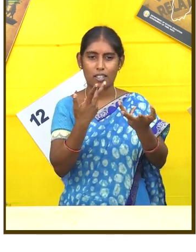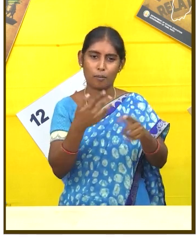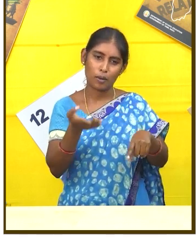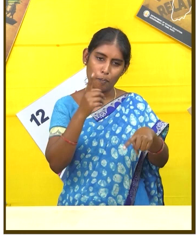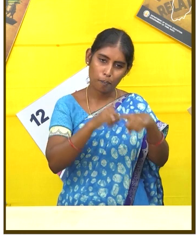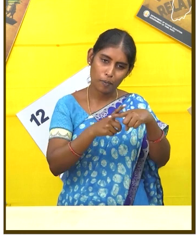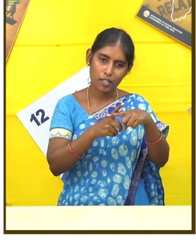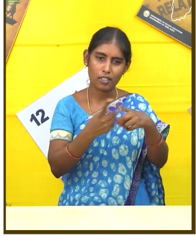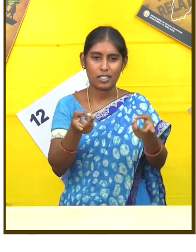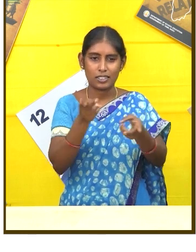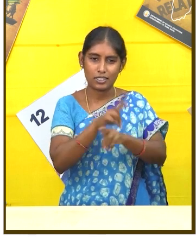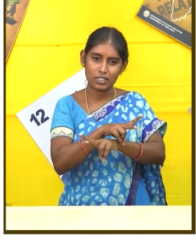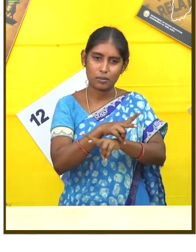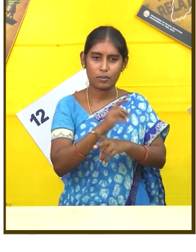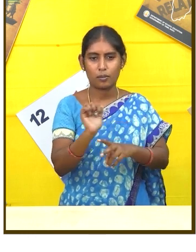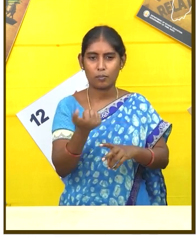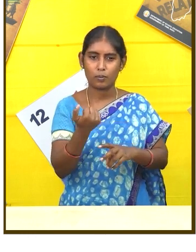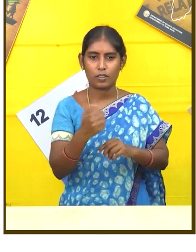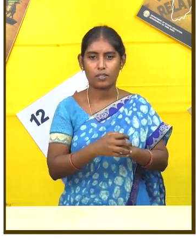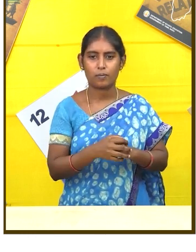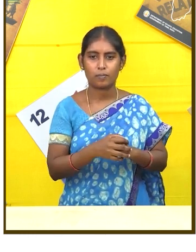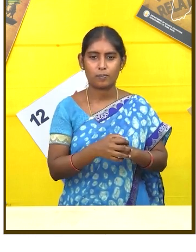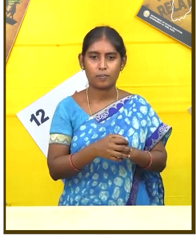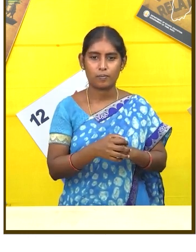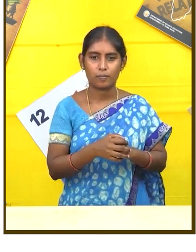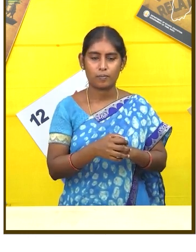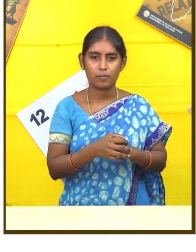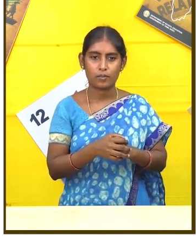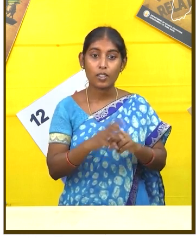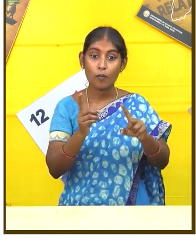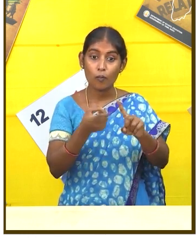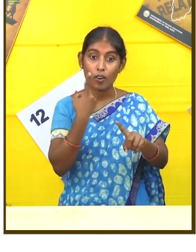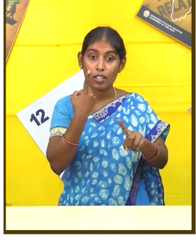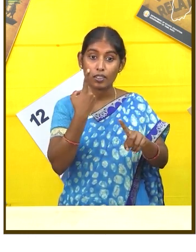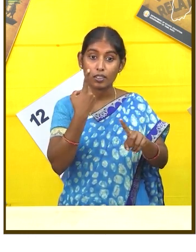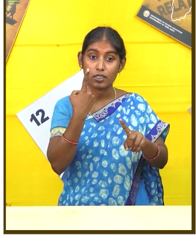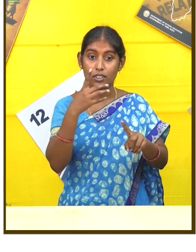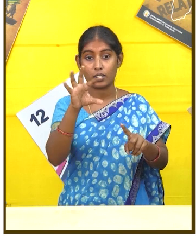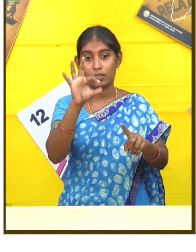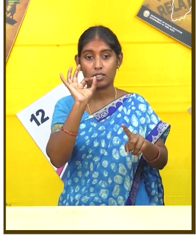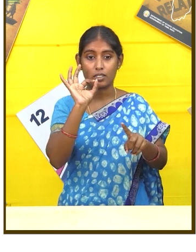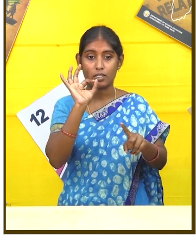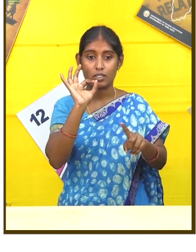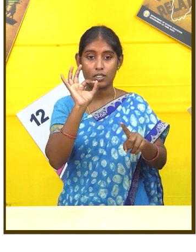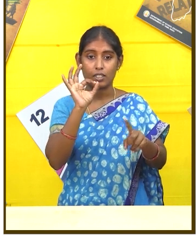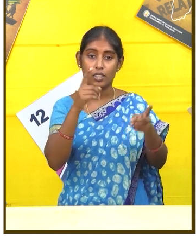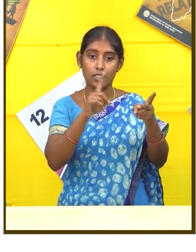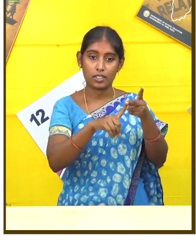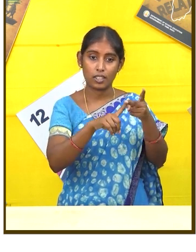because for doing the subtraction we have to change the sign and then we have to add. So the first equation is